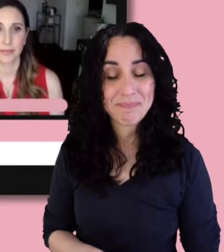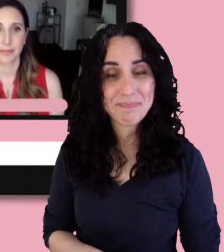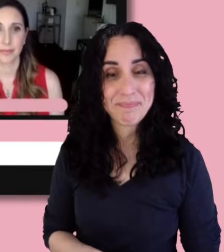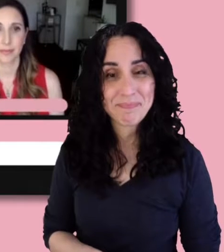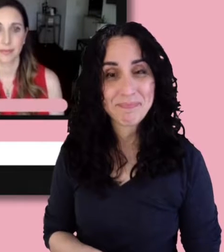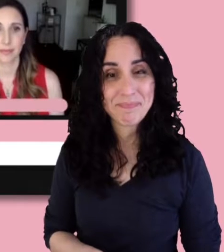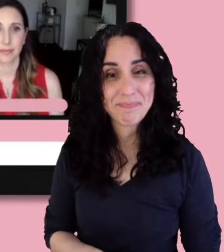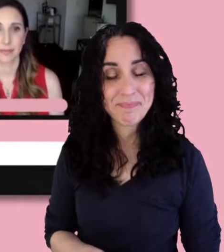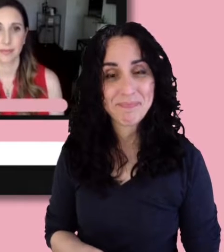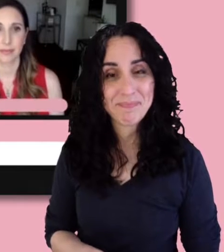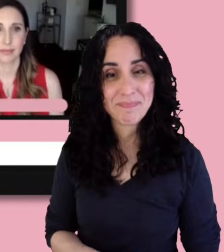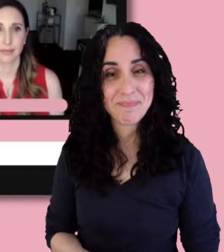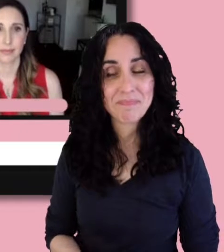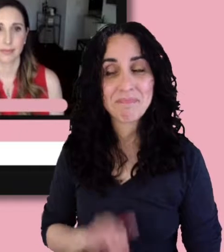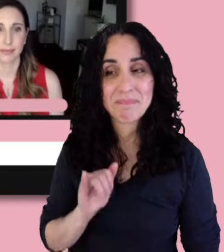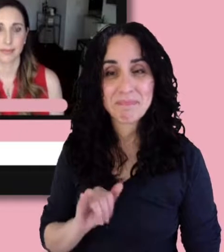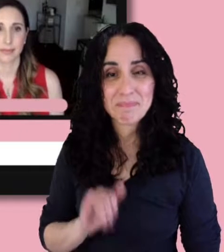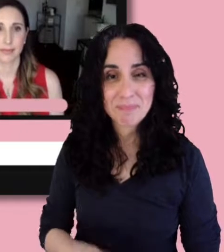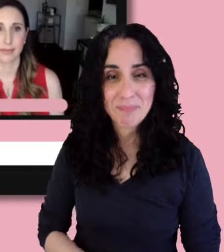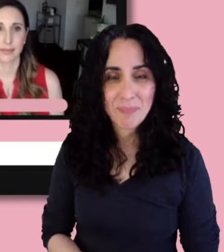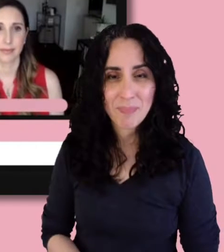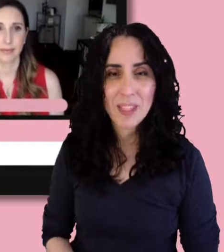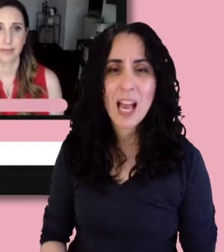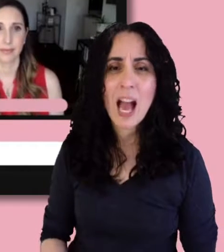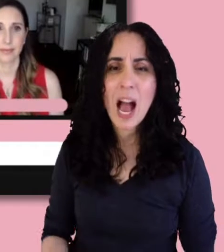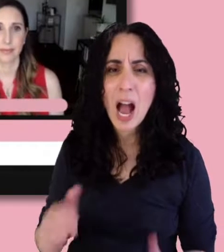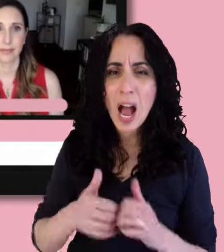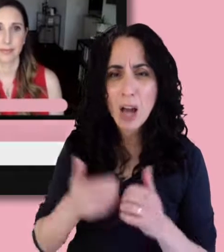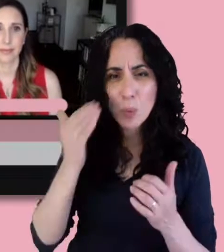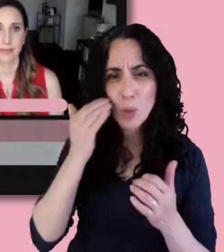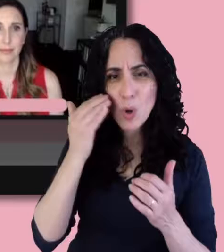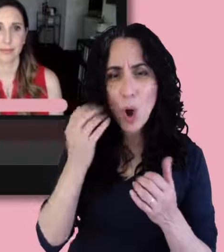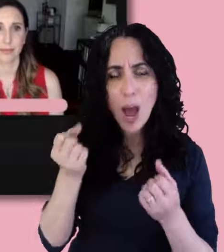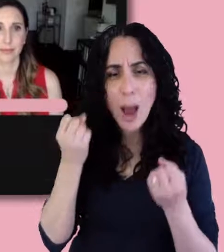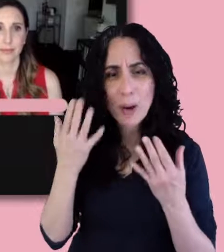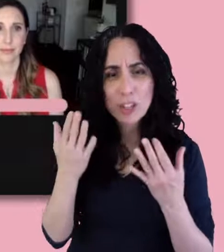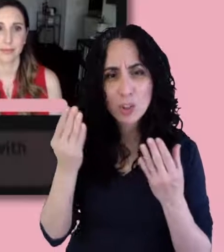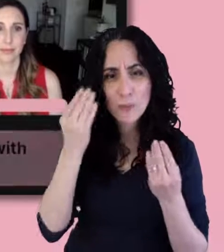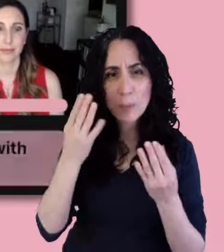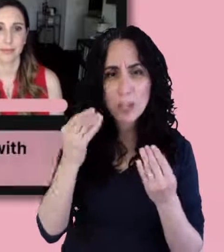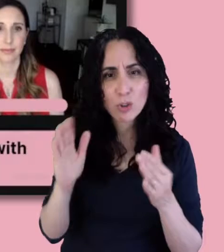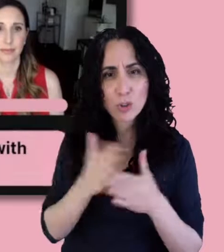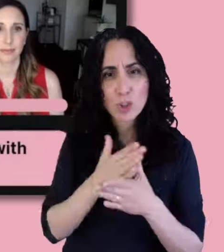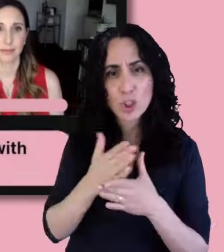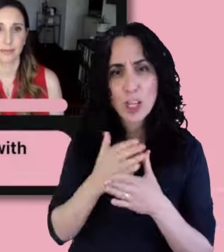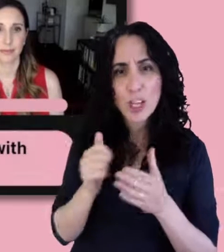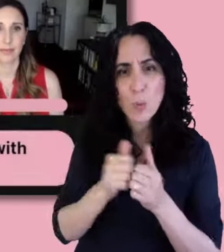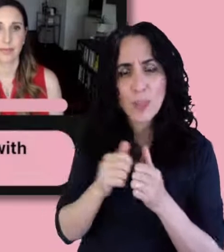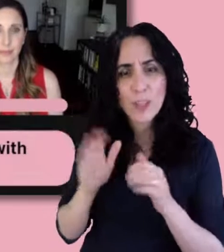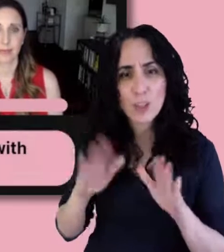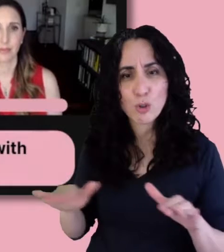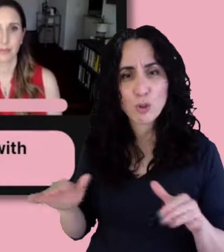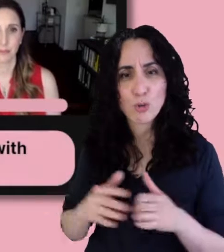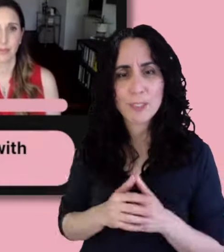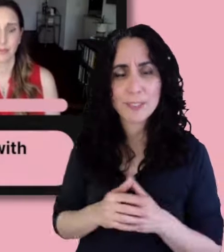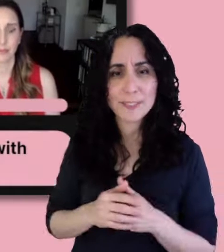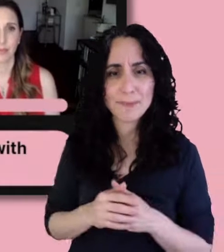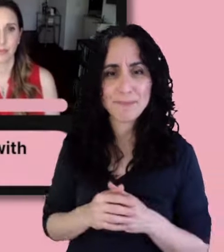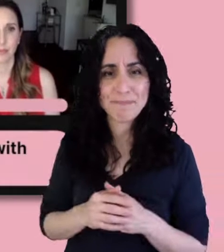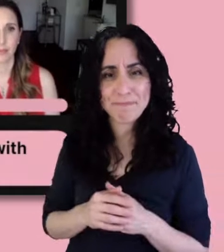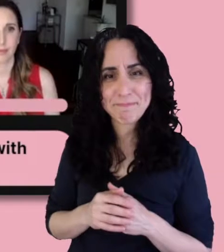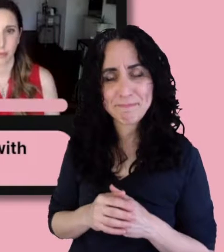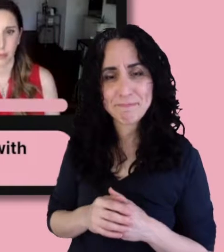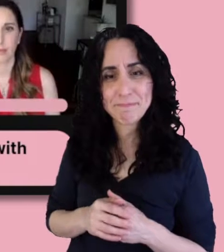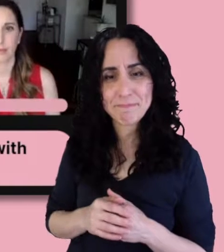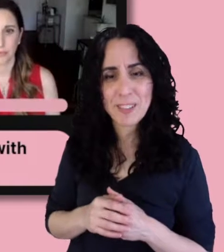How do we know how much information to share with our children, which is our